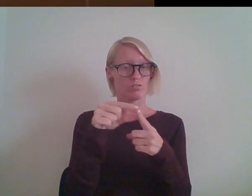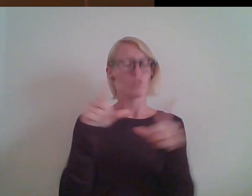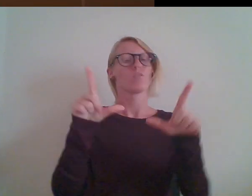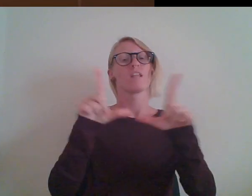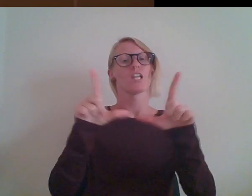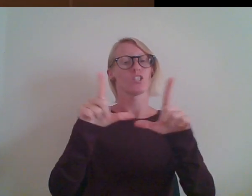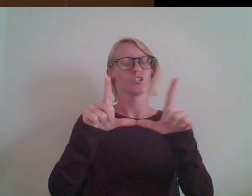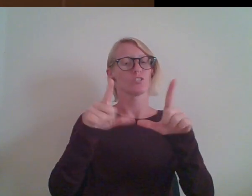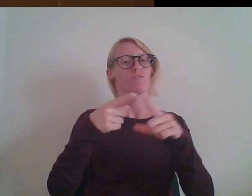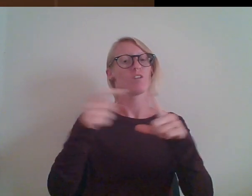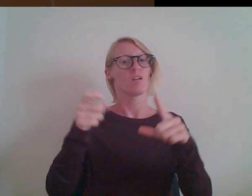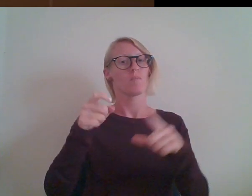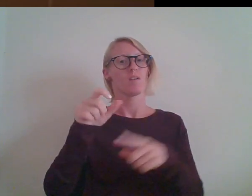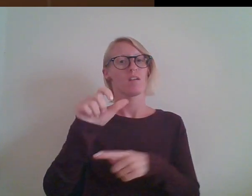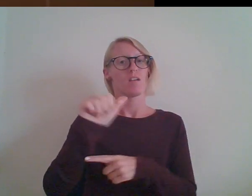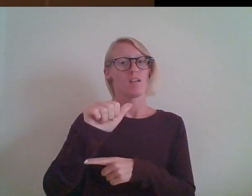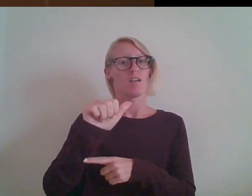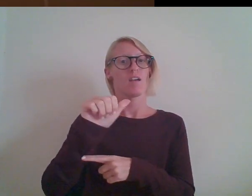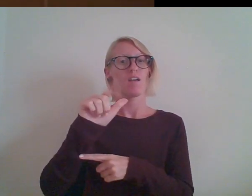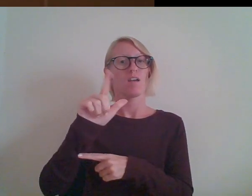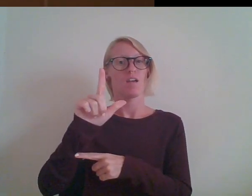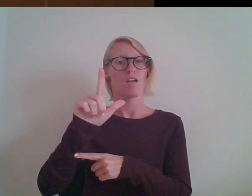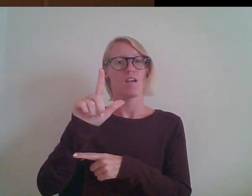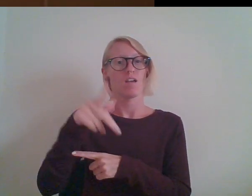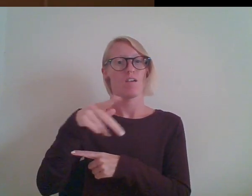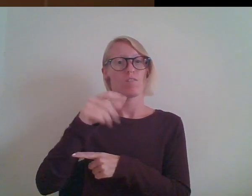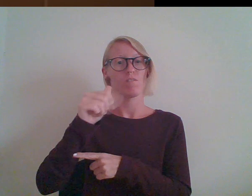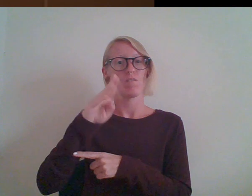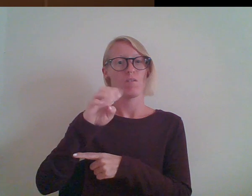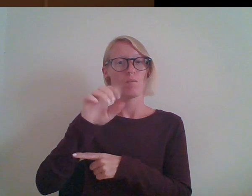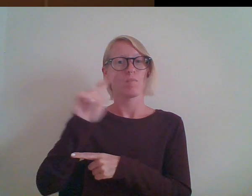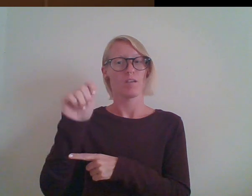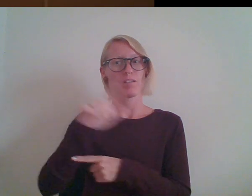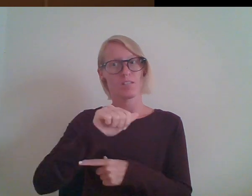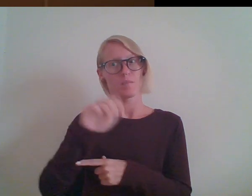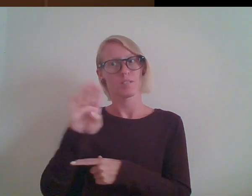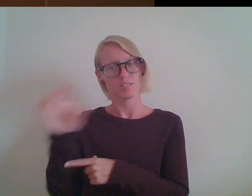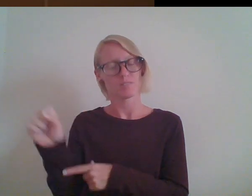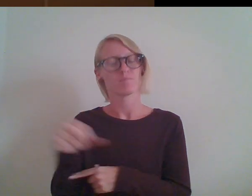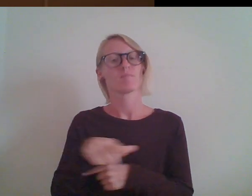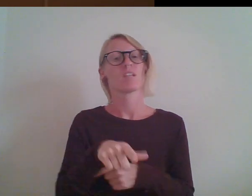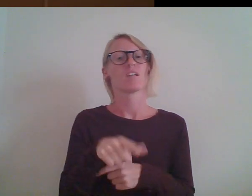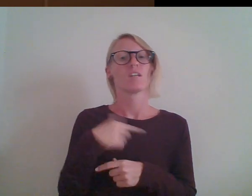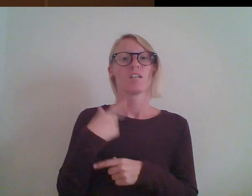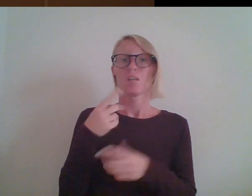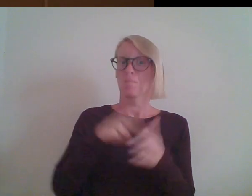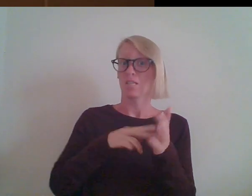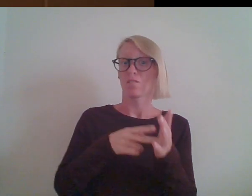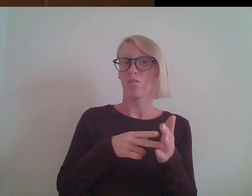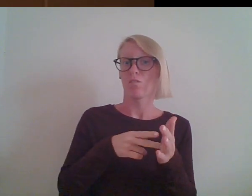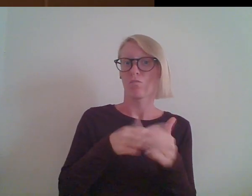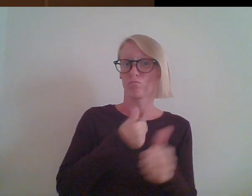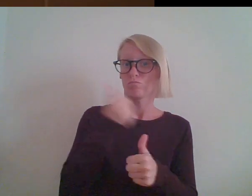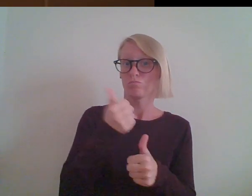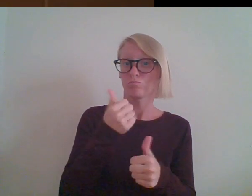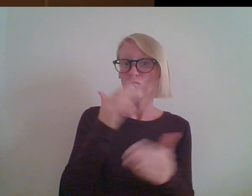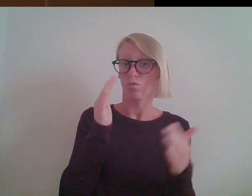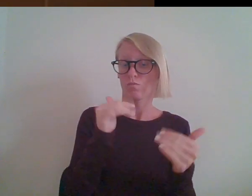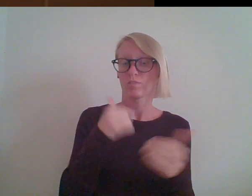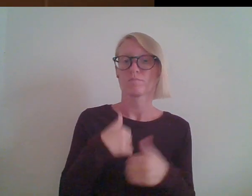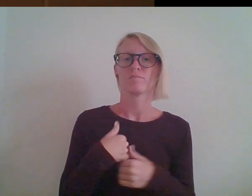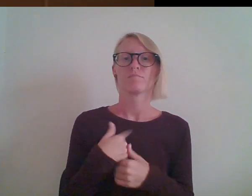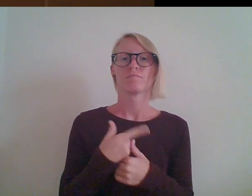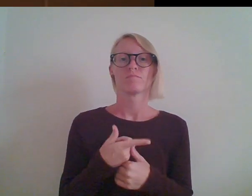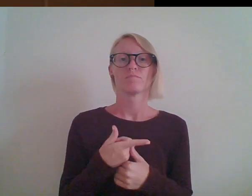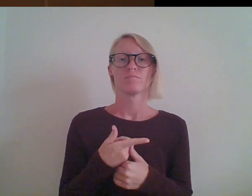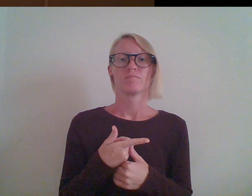You all know the alphabet, right? Should be meaningful. As soon as I finish, I want you to say them back to me in